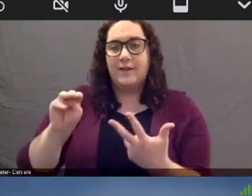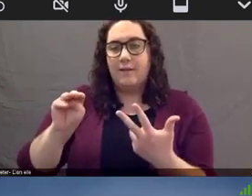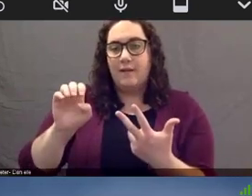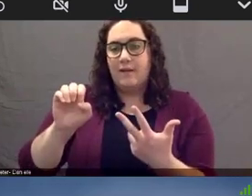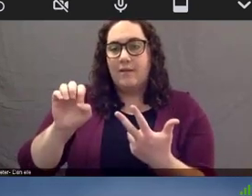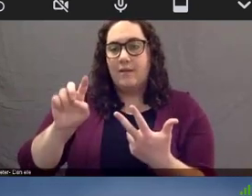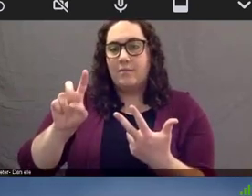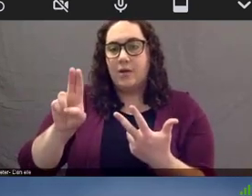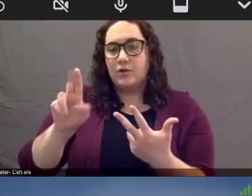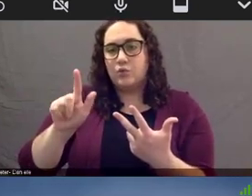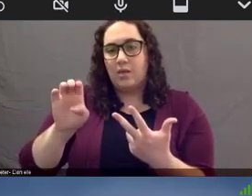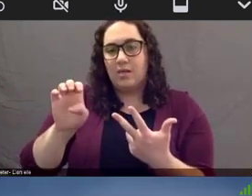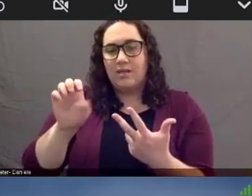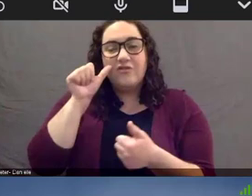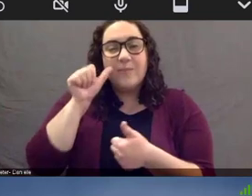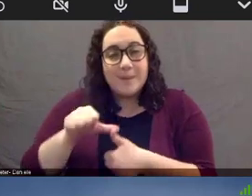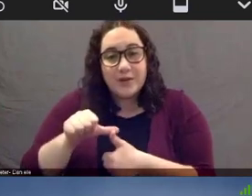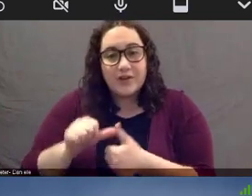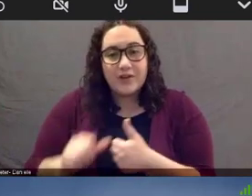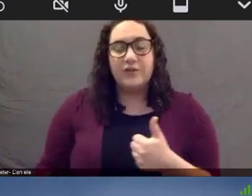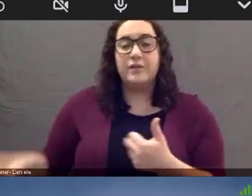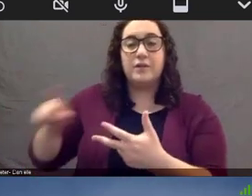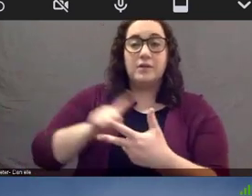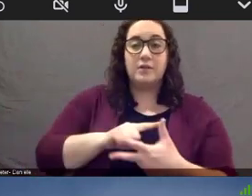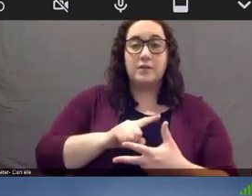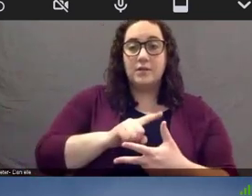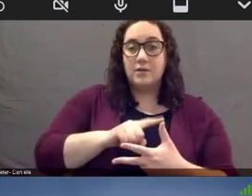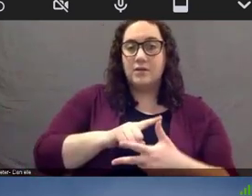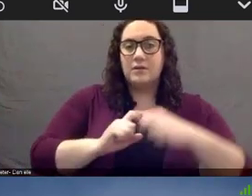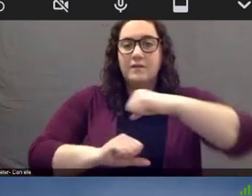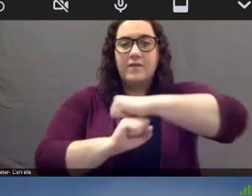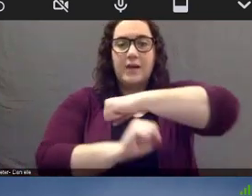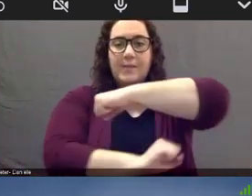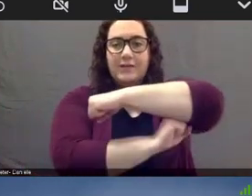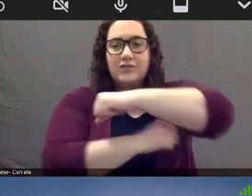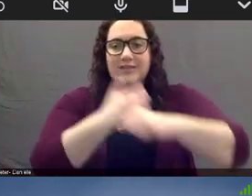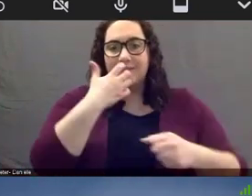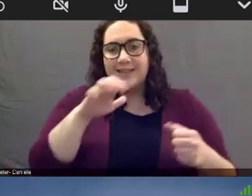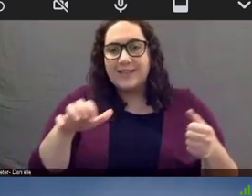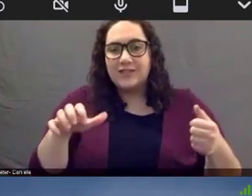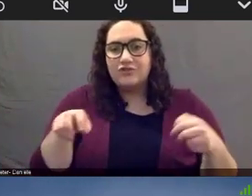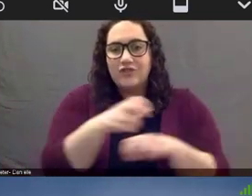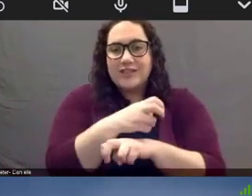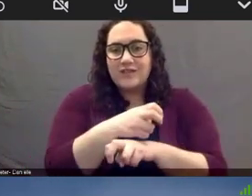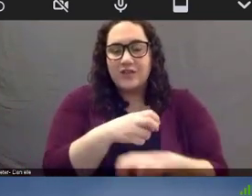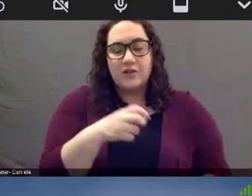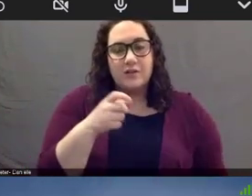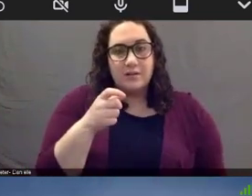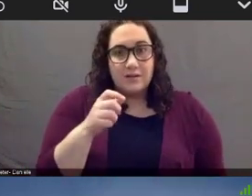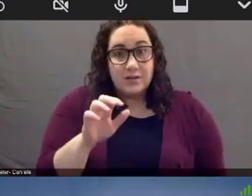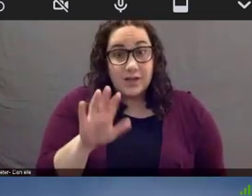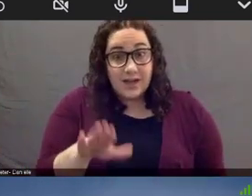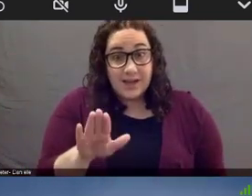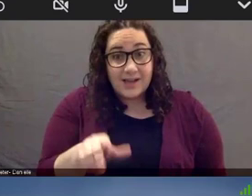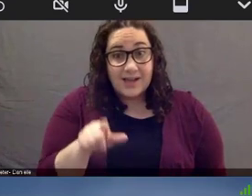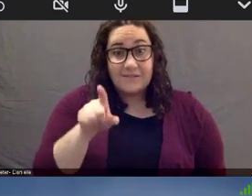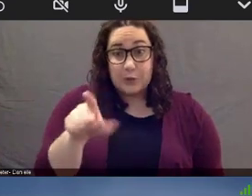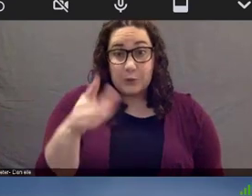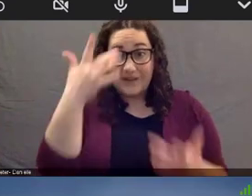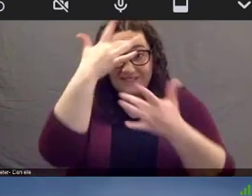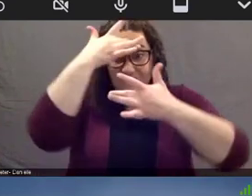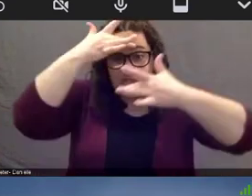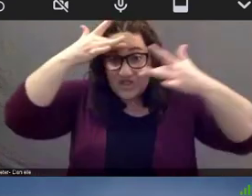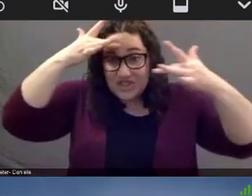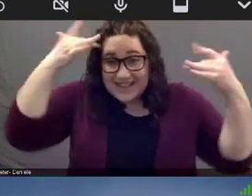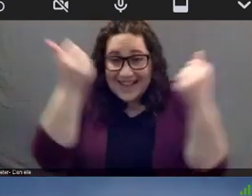like fundamentals of heat transfer. So again, if you're going to remember anything coming out of this class, it's sort of like if we